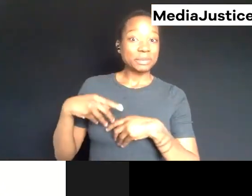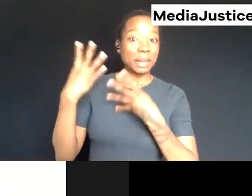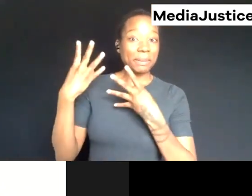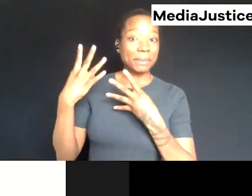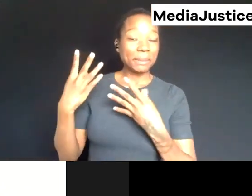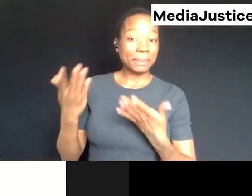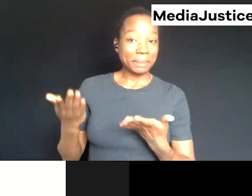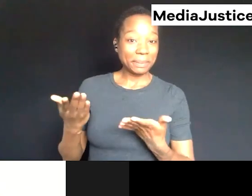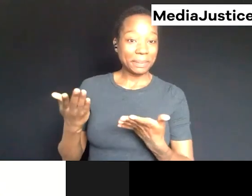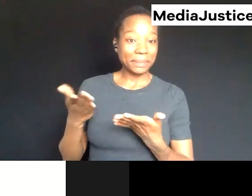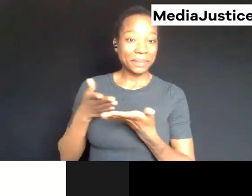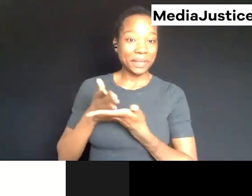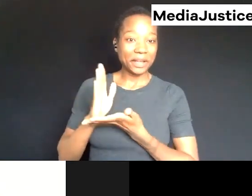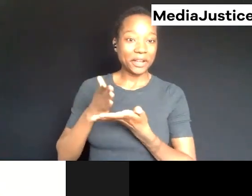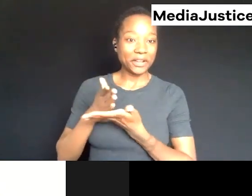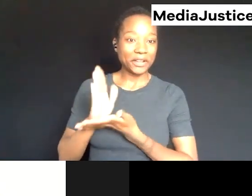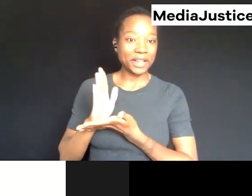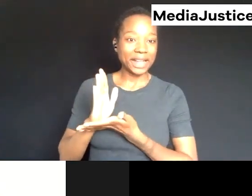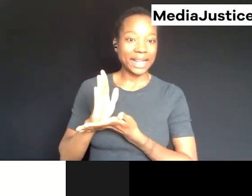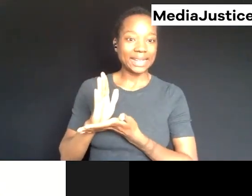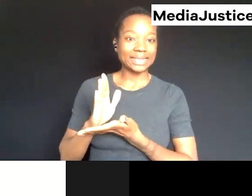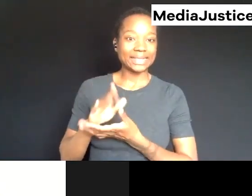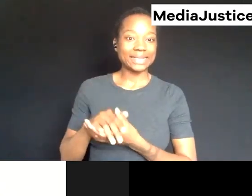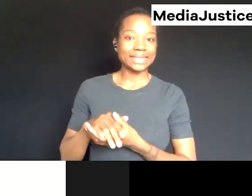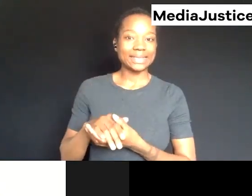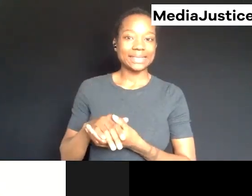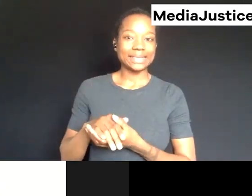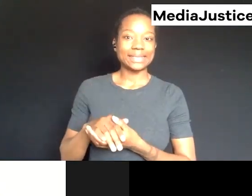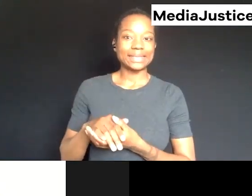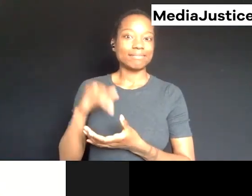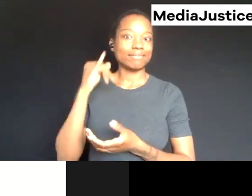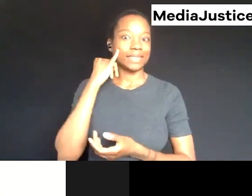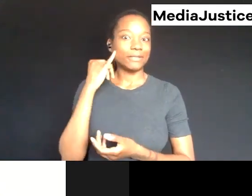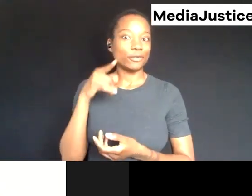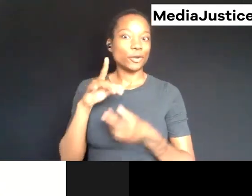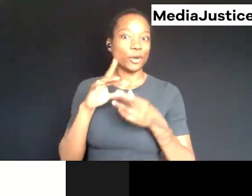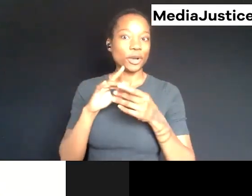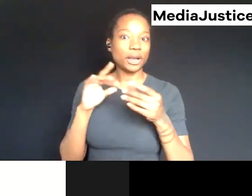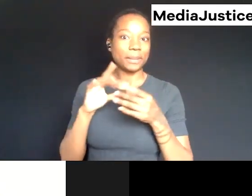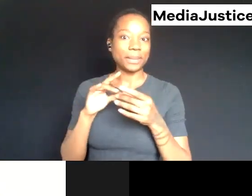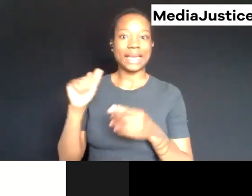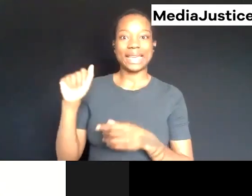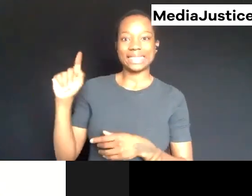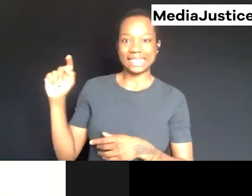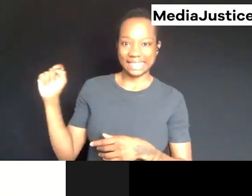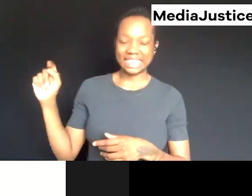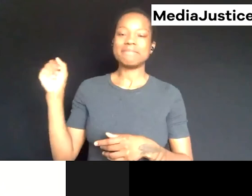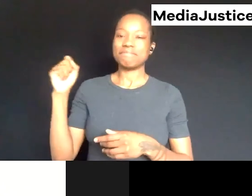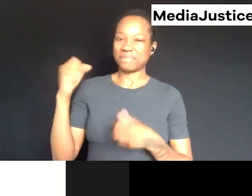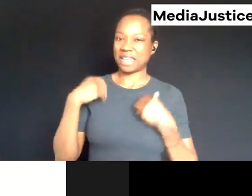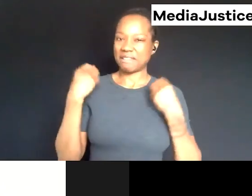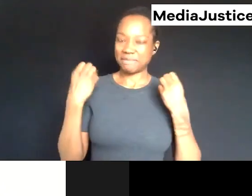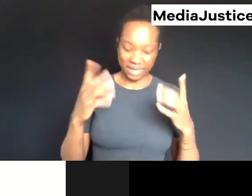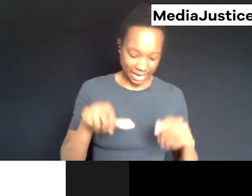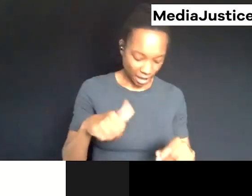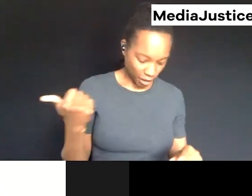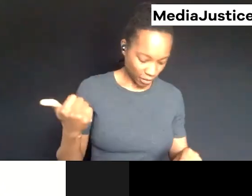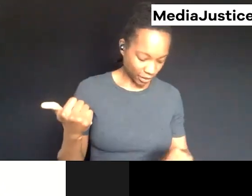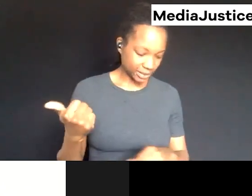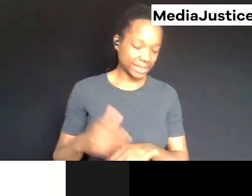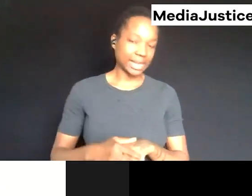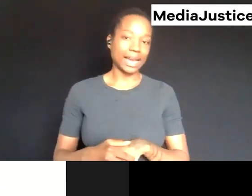All right. So if you said, well, it's AT&T, and there's a bunch of other correct answers, and I